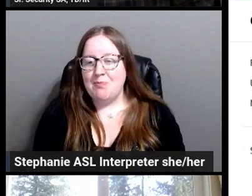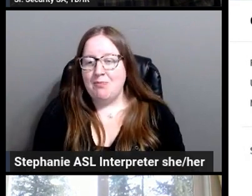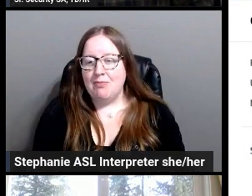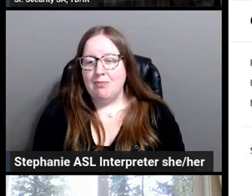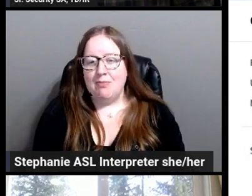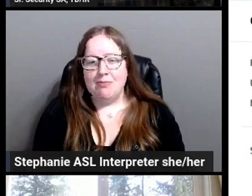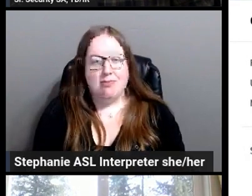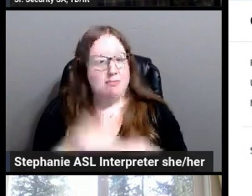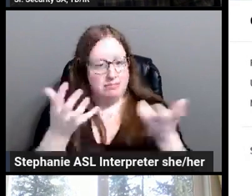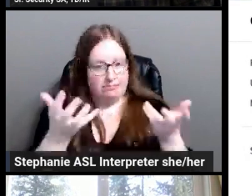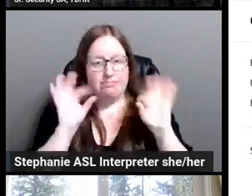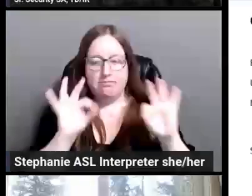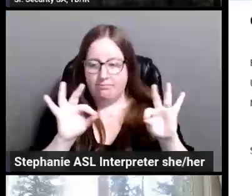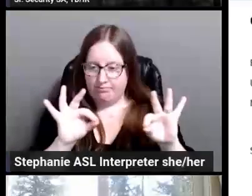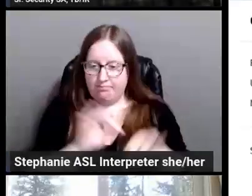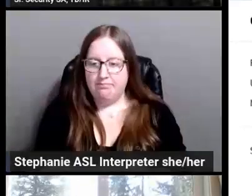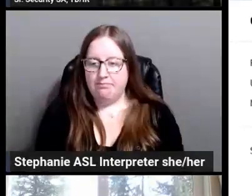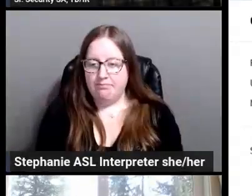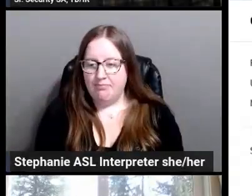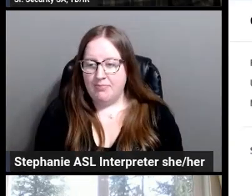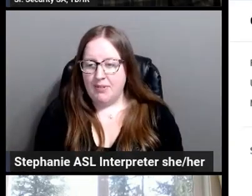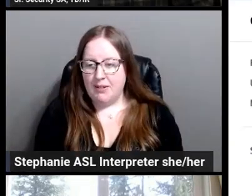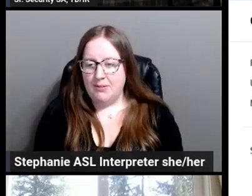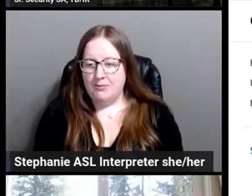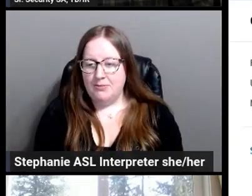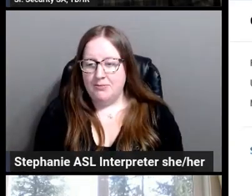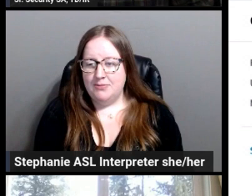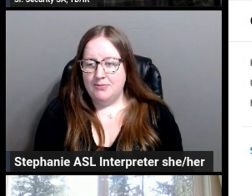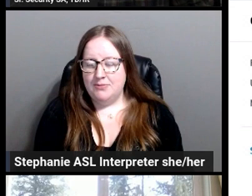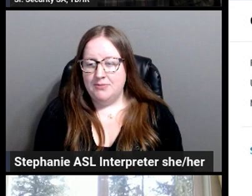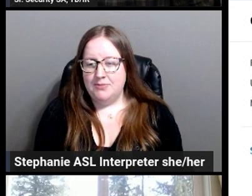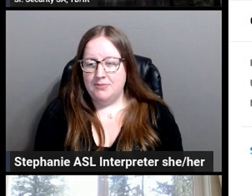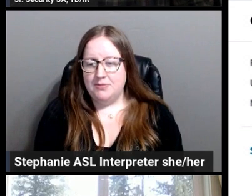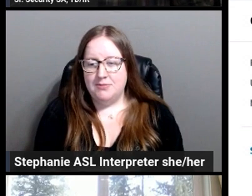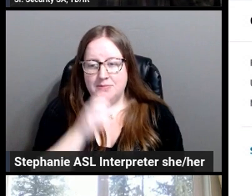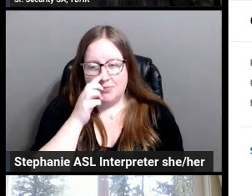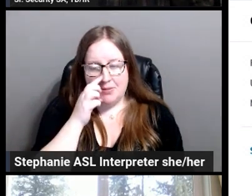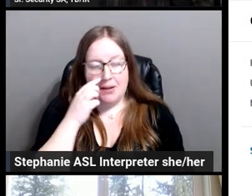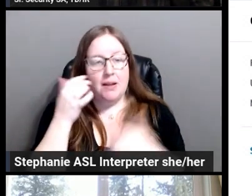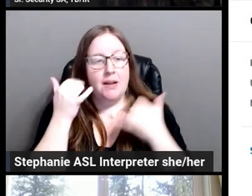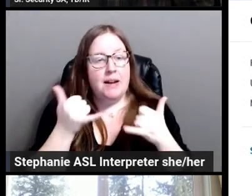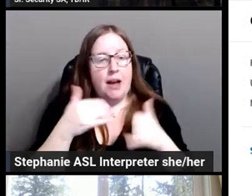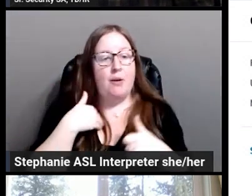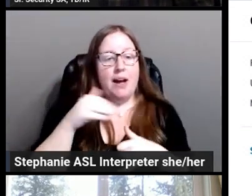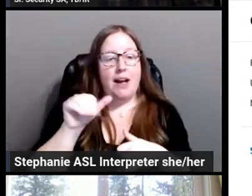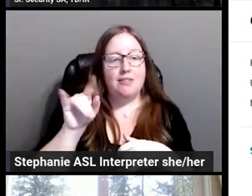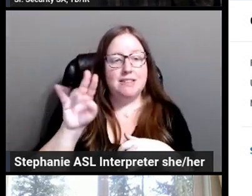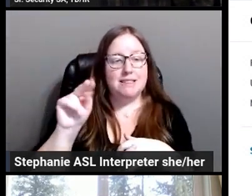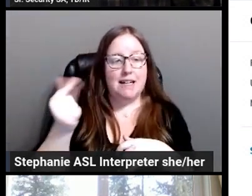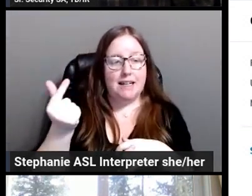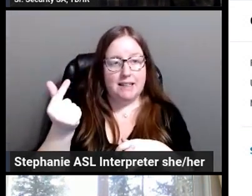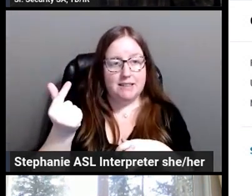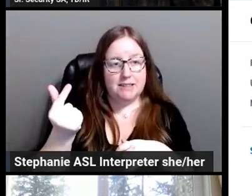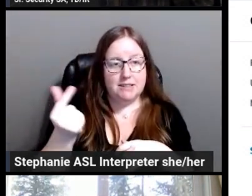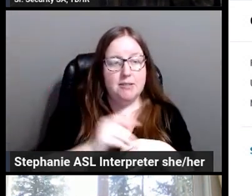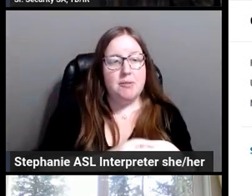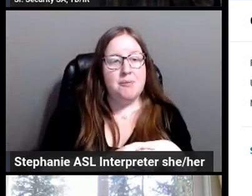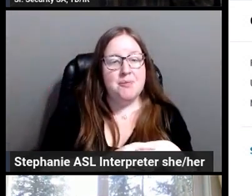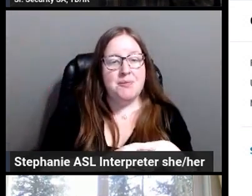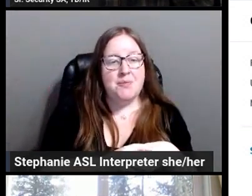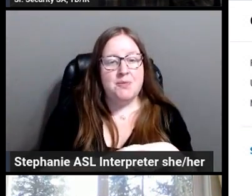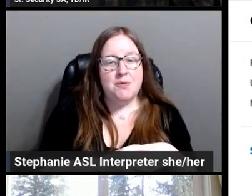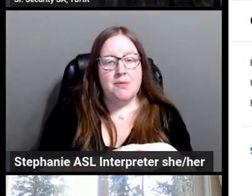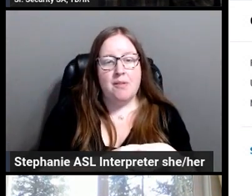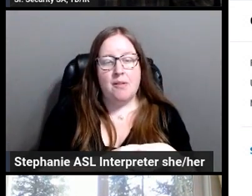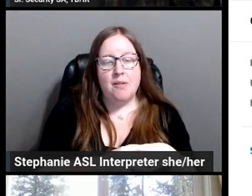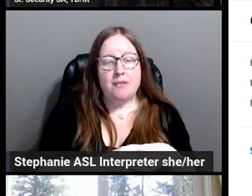Boom, we are good. We are all set. Now what I'll do here is I'll go to settings here, and I